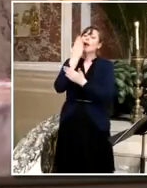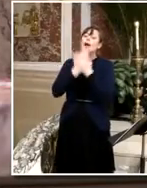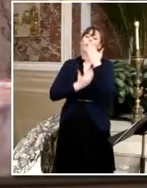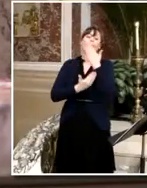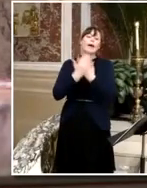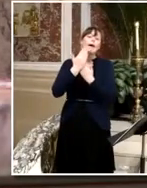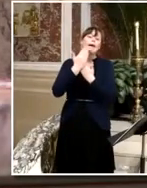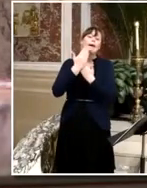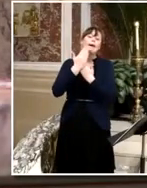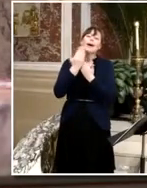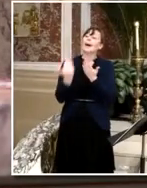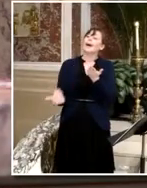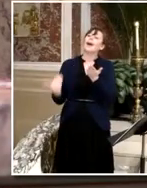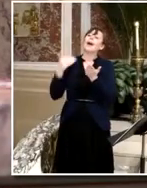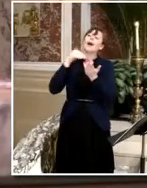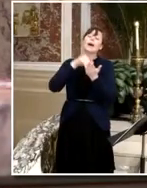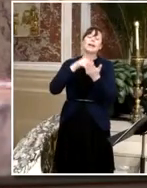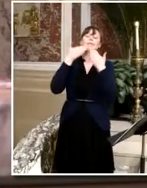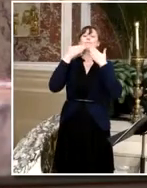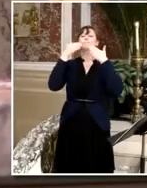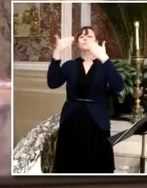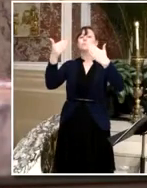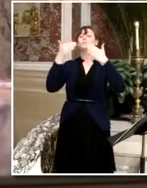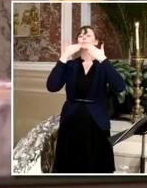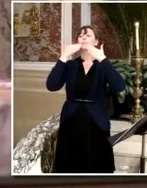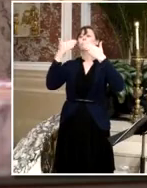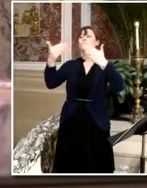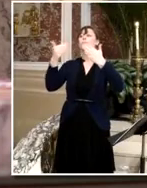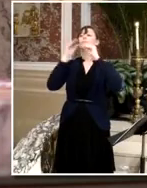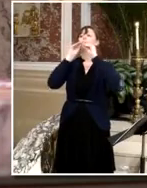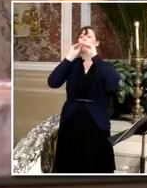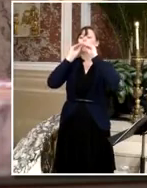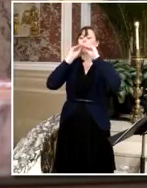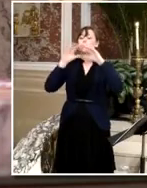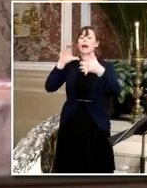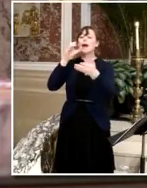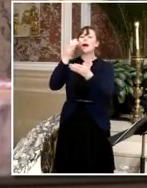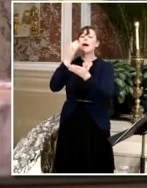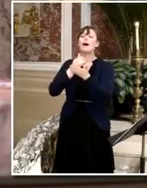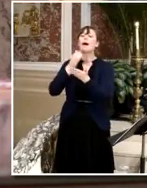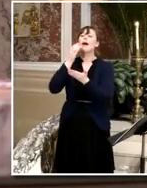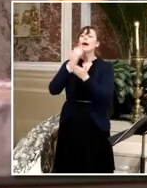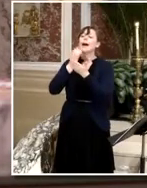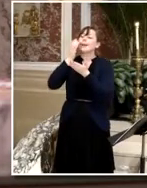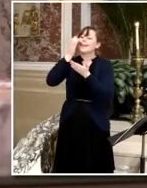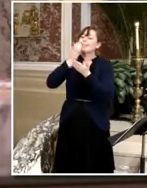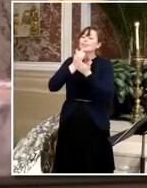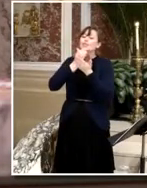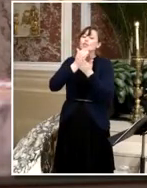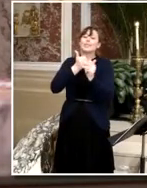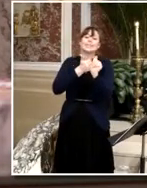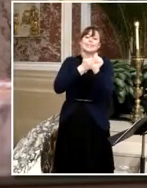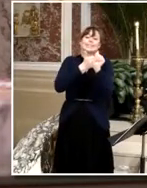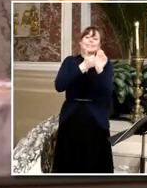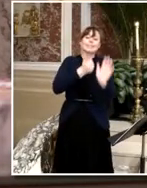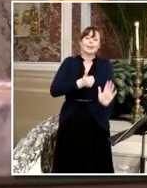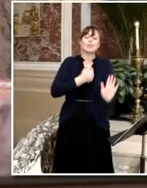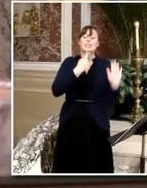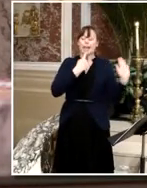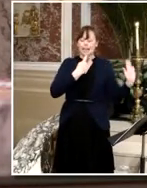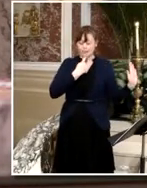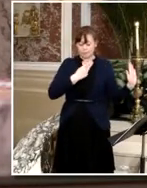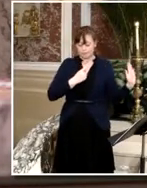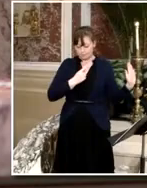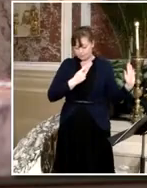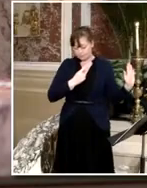hands, and once more giving you thanks, he said the blessing, and gave the chalice to his disciples,